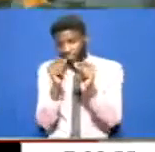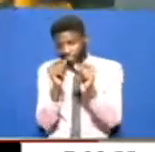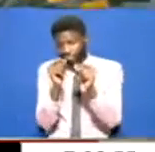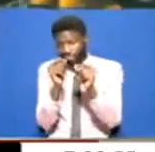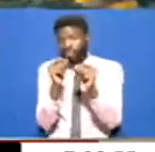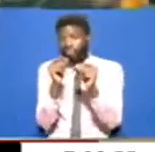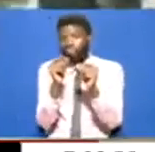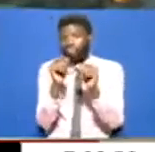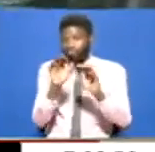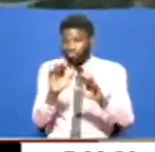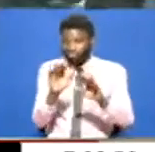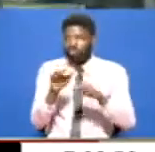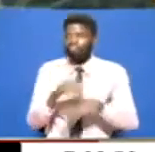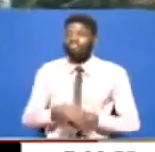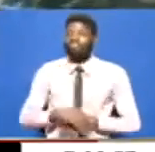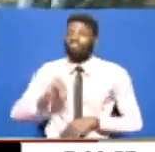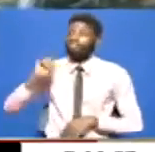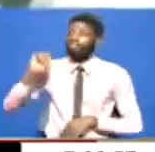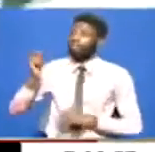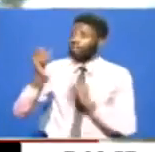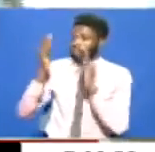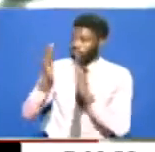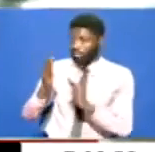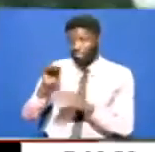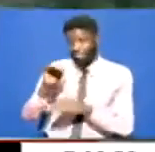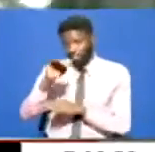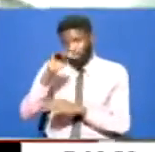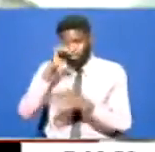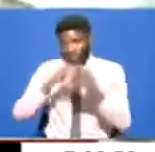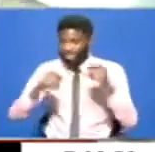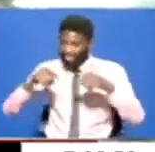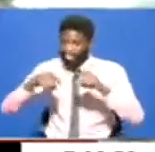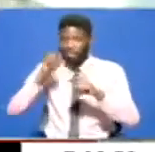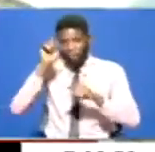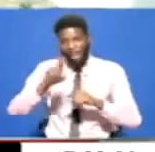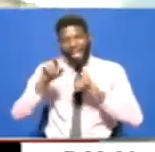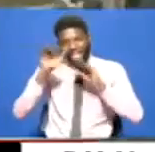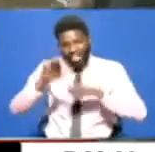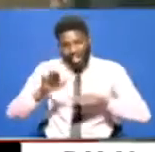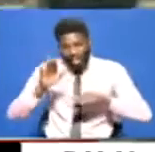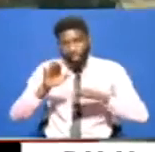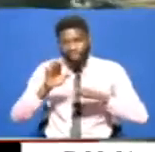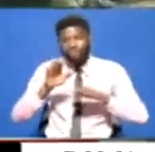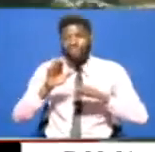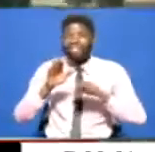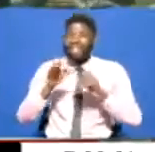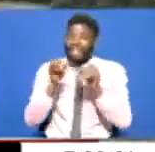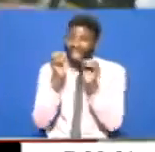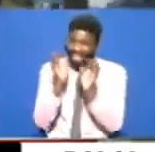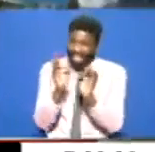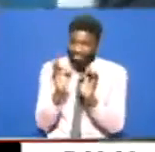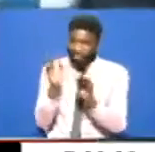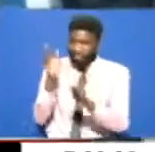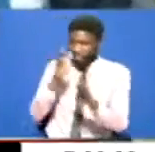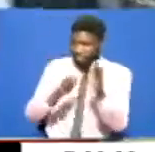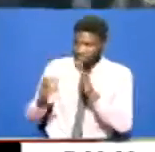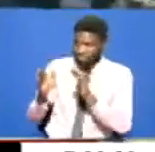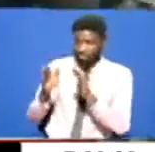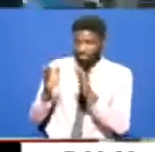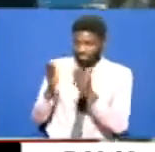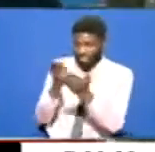Wakenya hata hivyo wamehimizwa kuwa waangalifu na kuripoti mara moja kwa polisi mtu au watu wenye mienendo ya kutiliwa